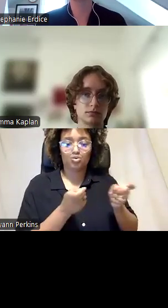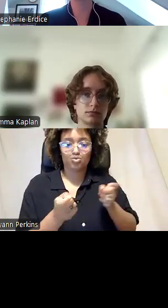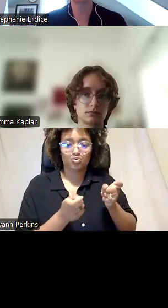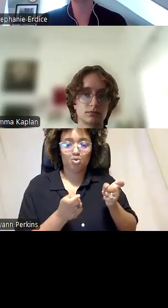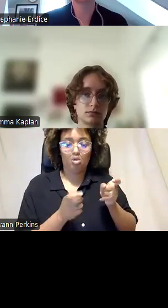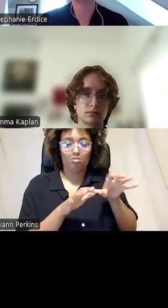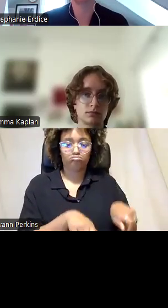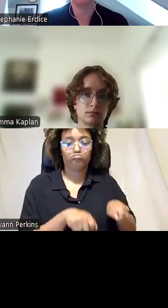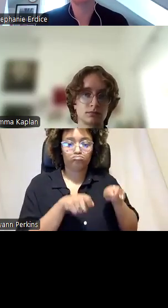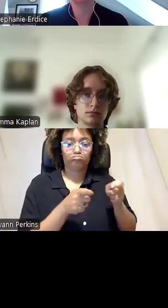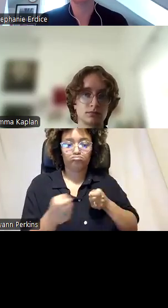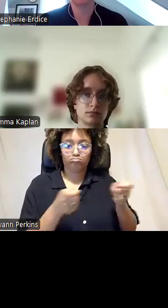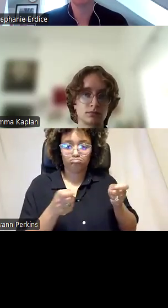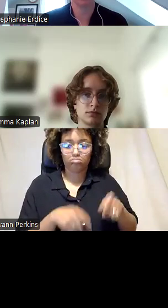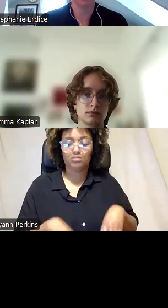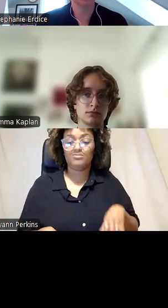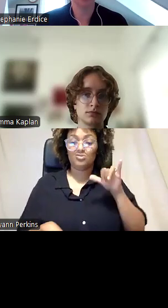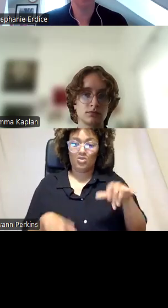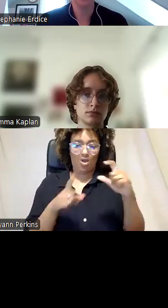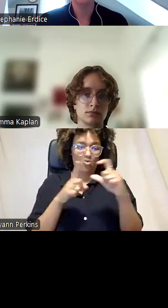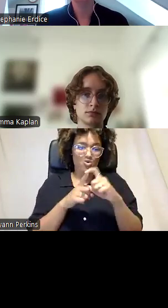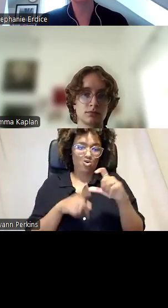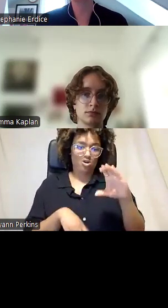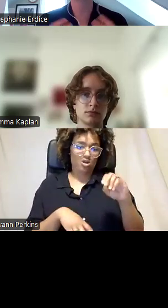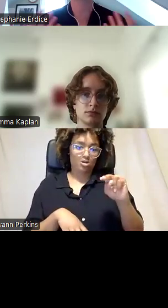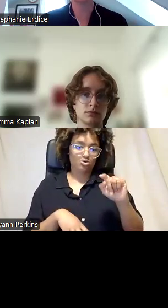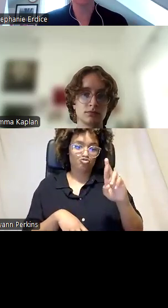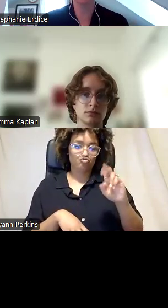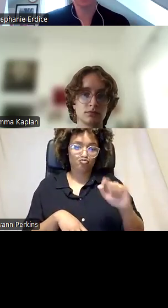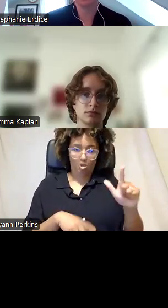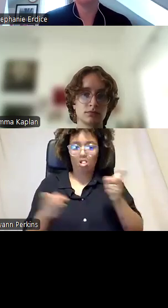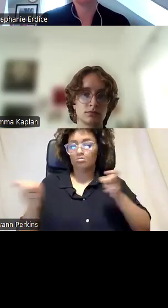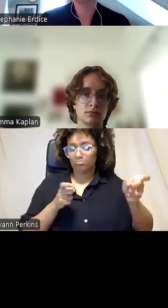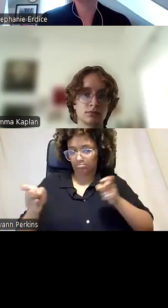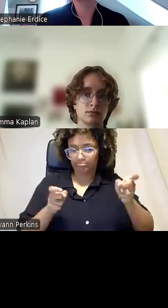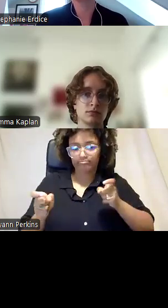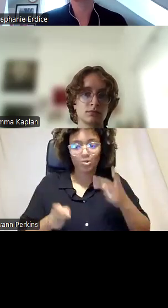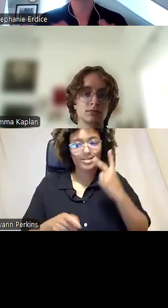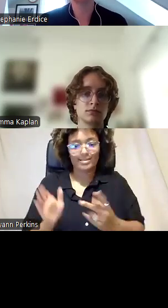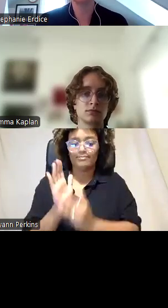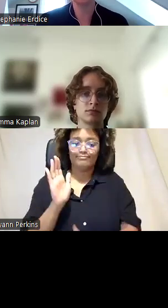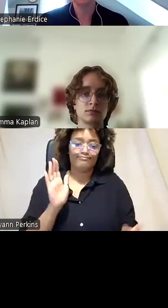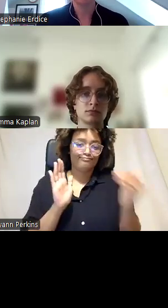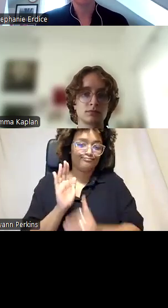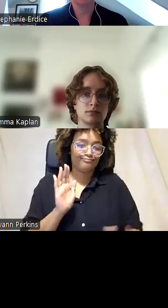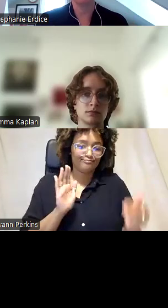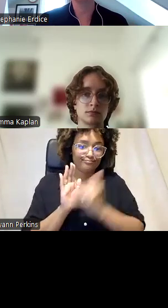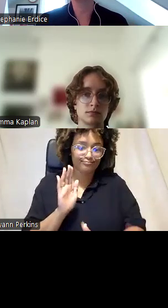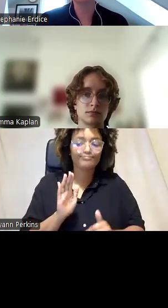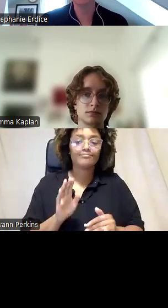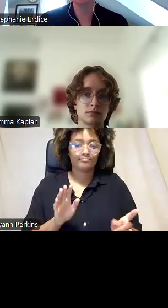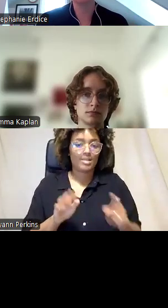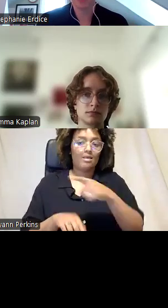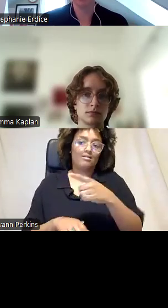control. So we know that sexual violence is about power and control. So this is just another way that an abuser can use